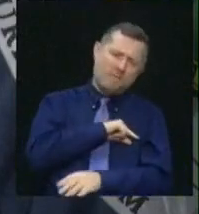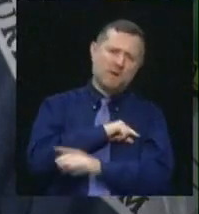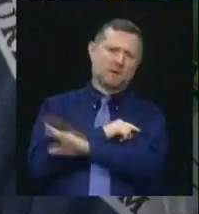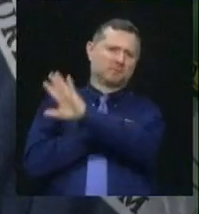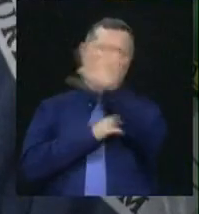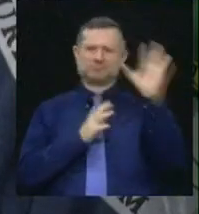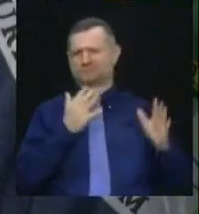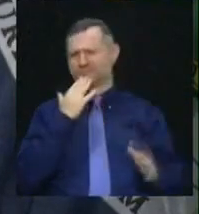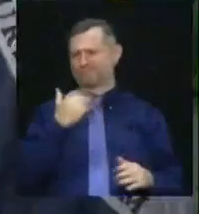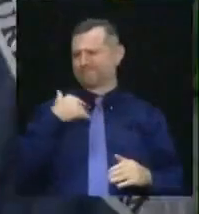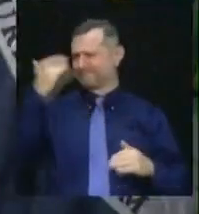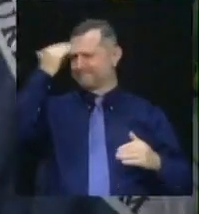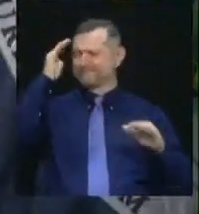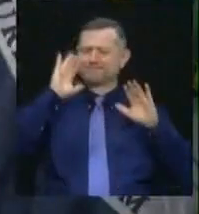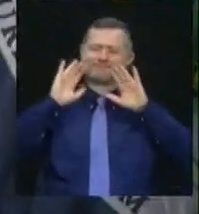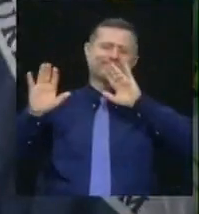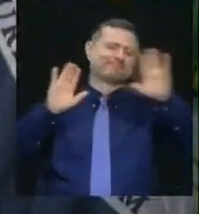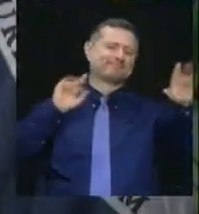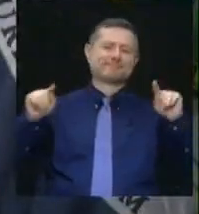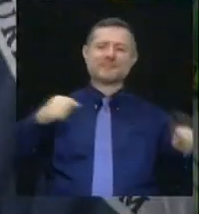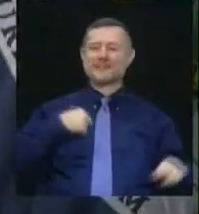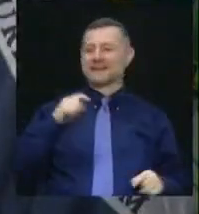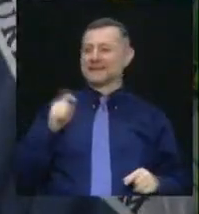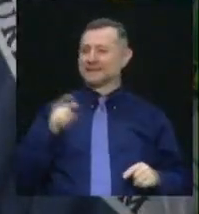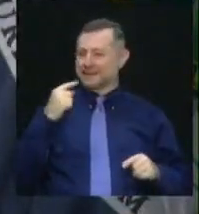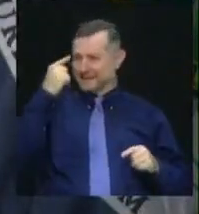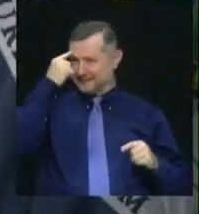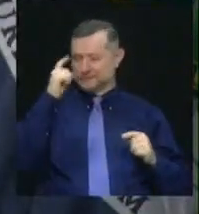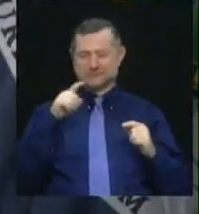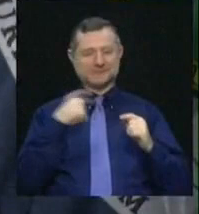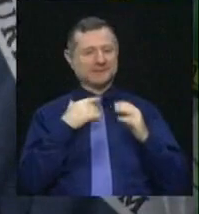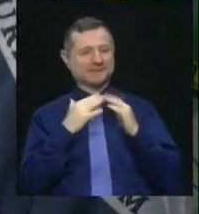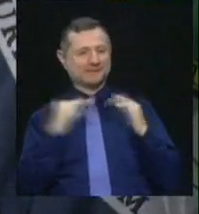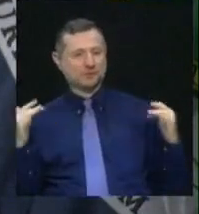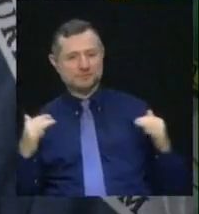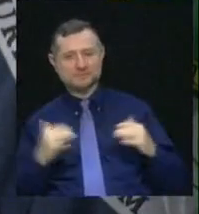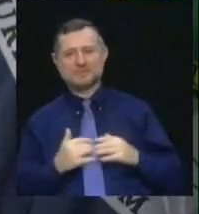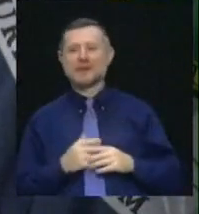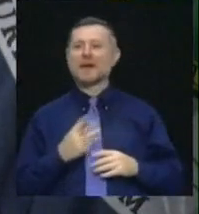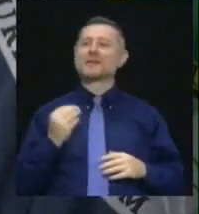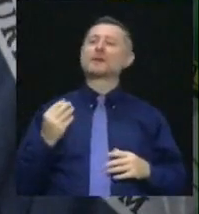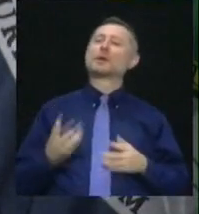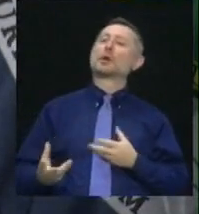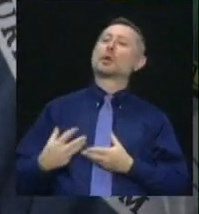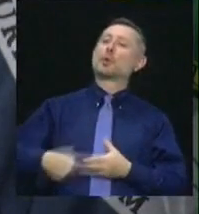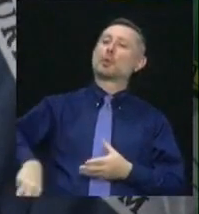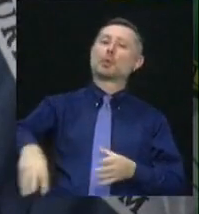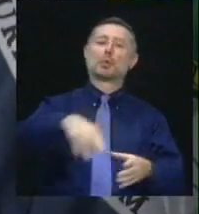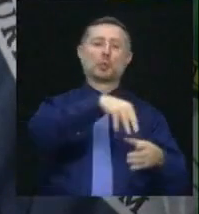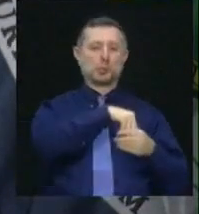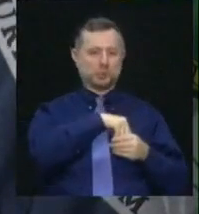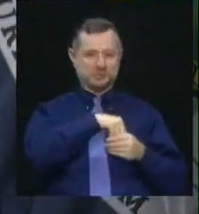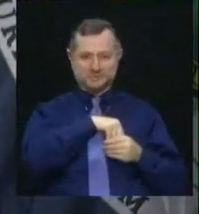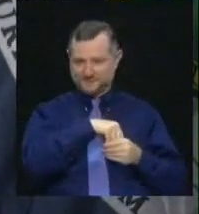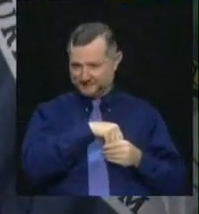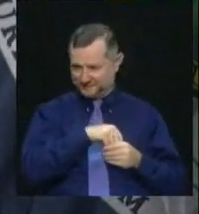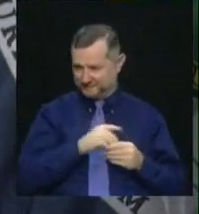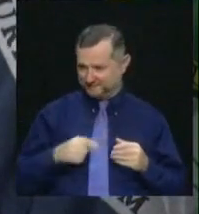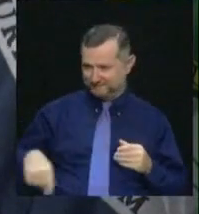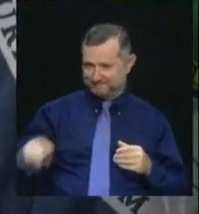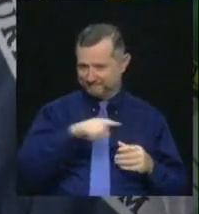cognizant of the need for diversity and an inclusive ticket, and I'm going to name someone that I believe the